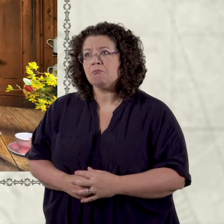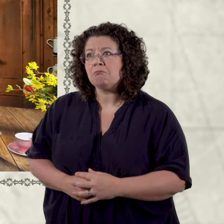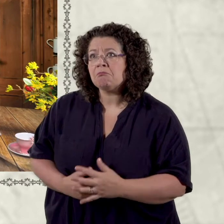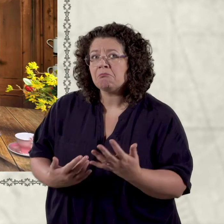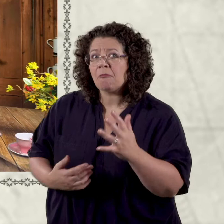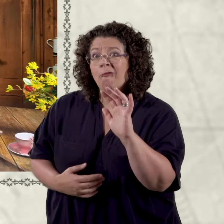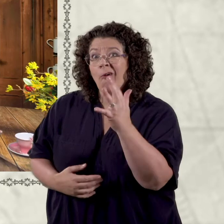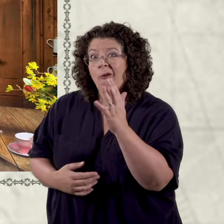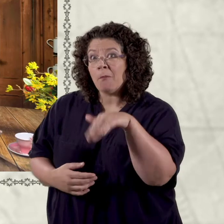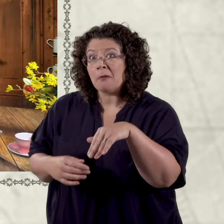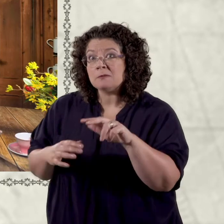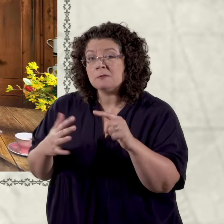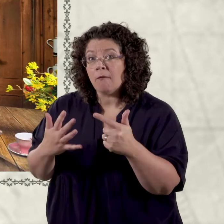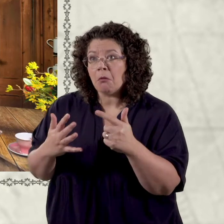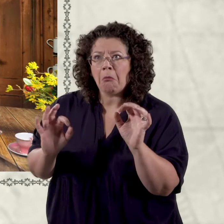7:05.